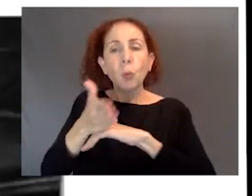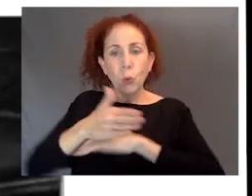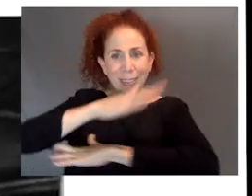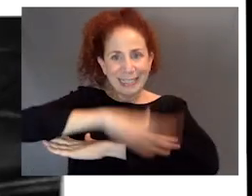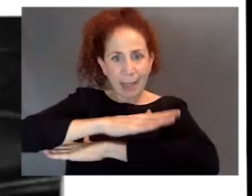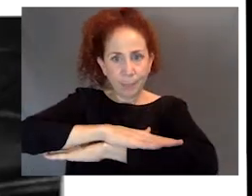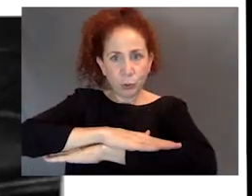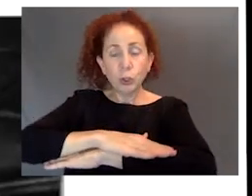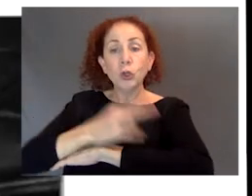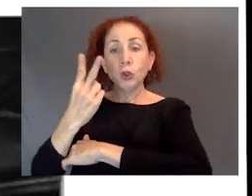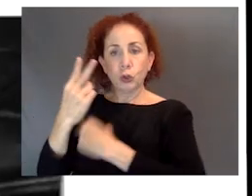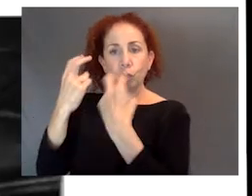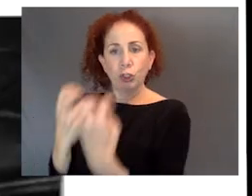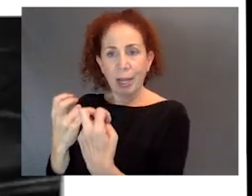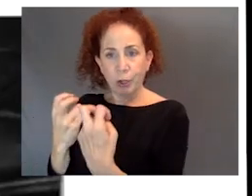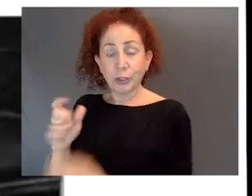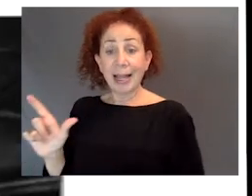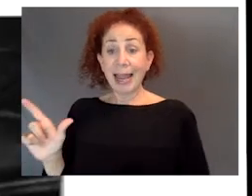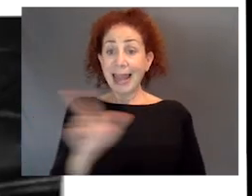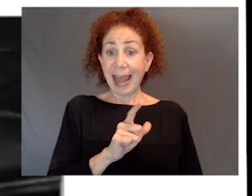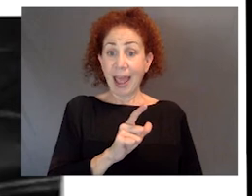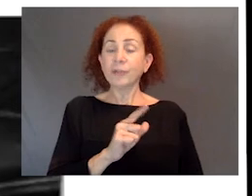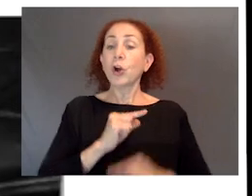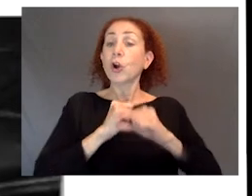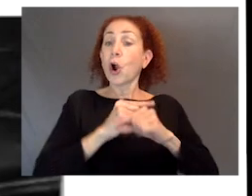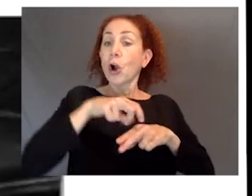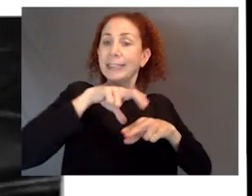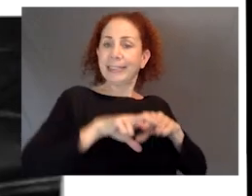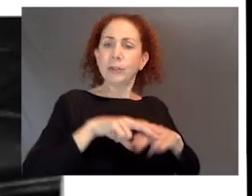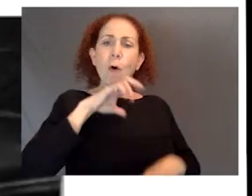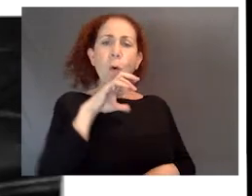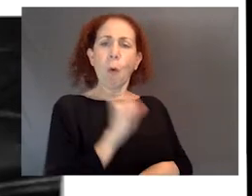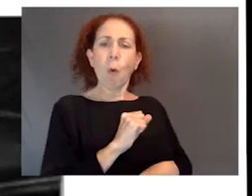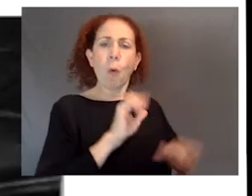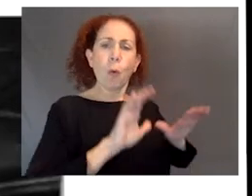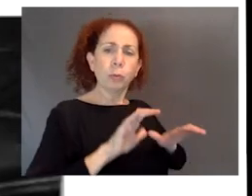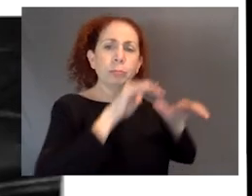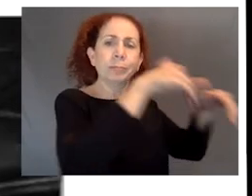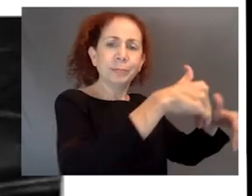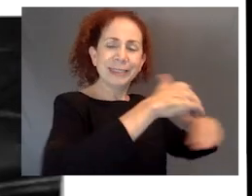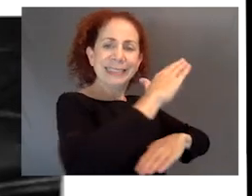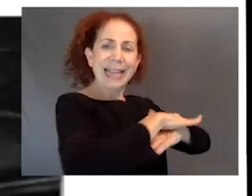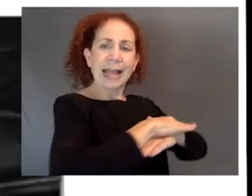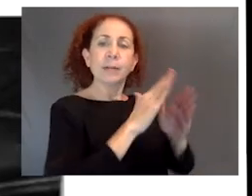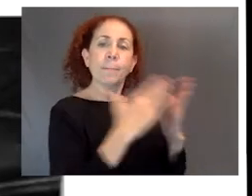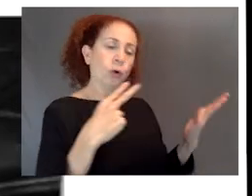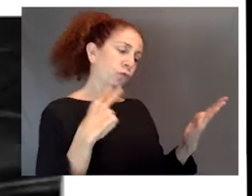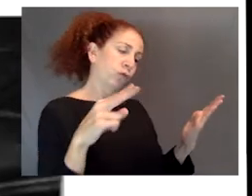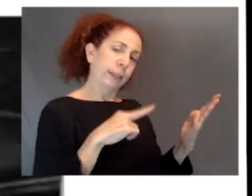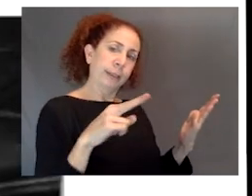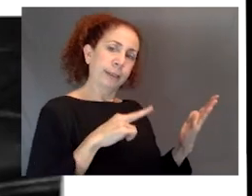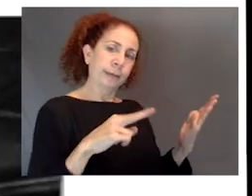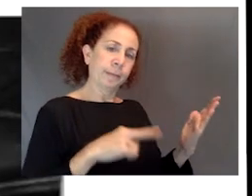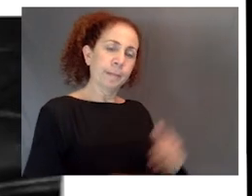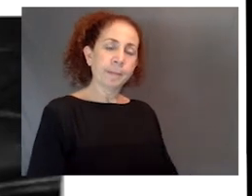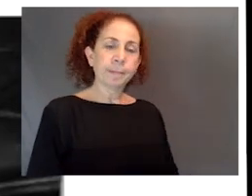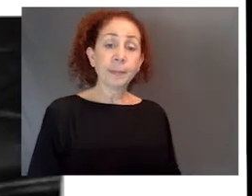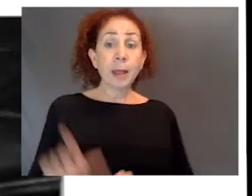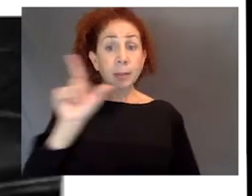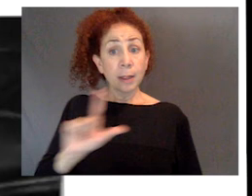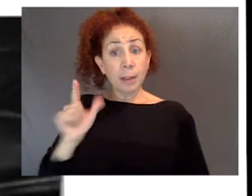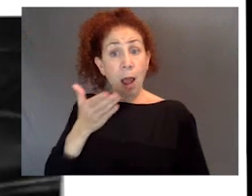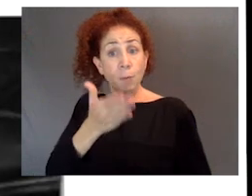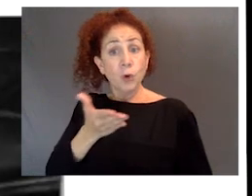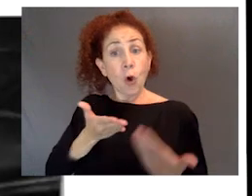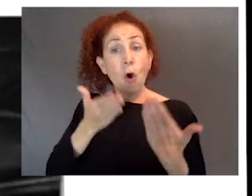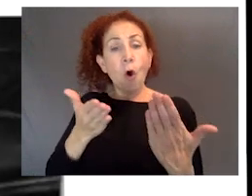with 2 chairs, and on the left, a guard sits at an old ornate roll-top desk reading a book. The